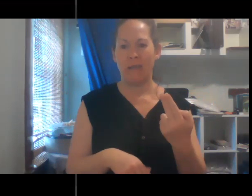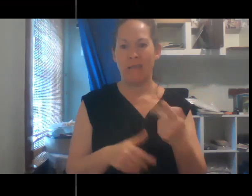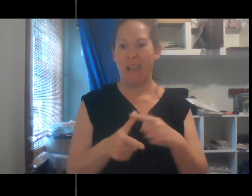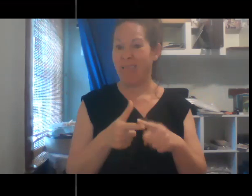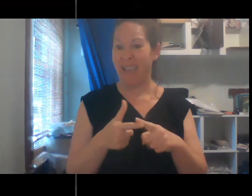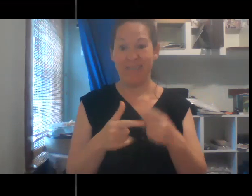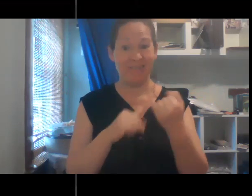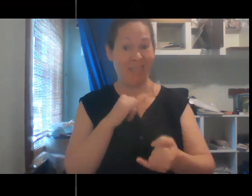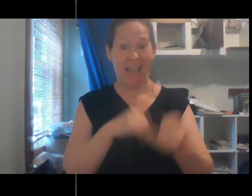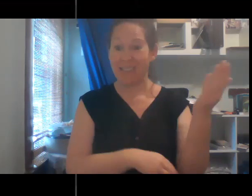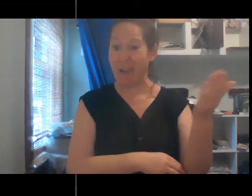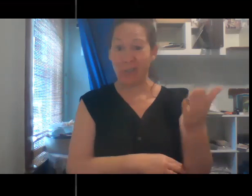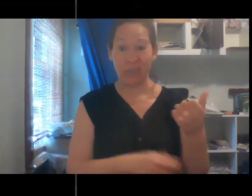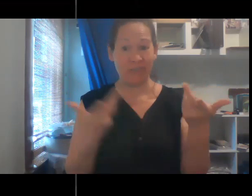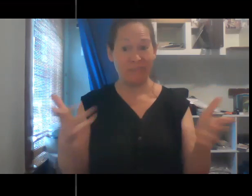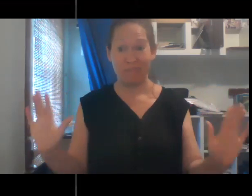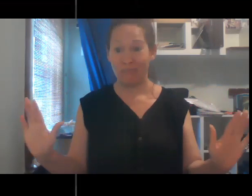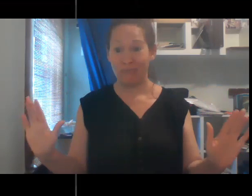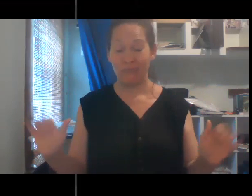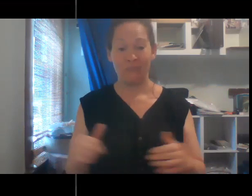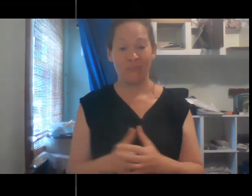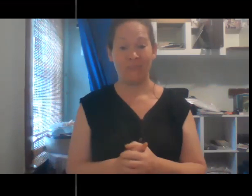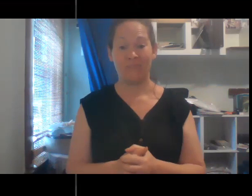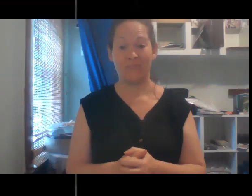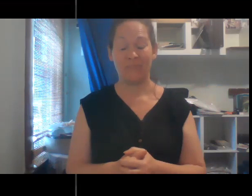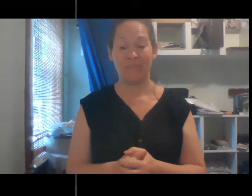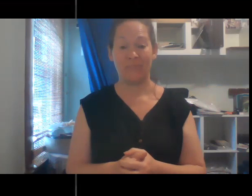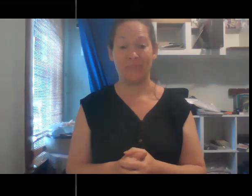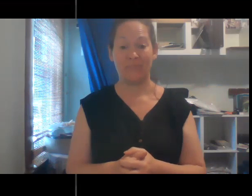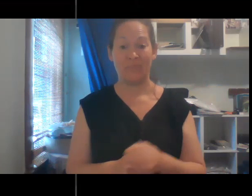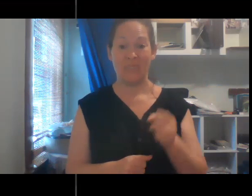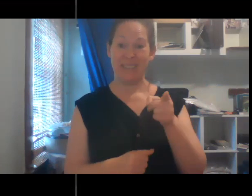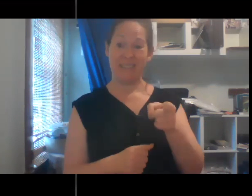be these models that come out of